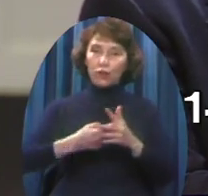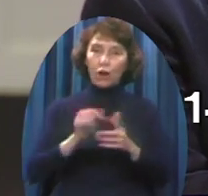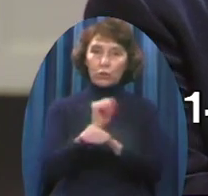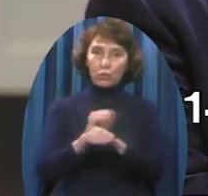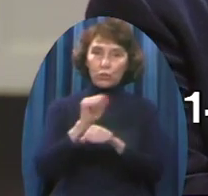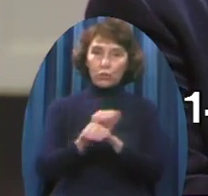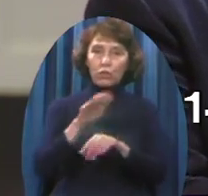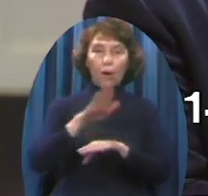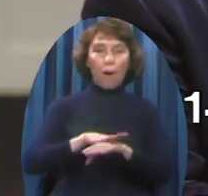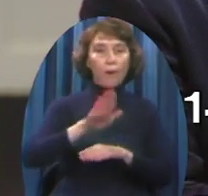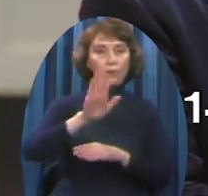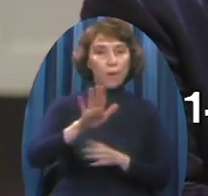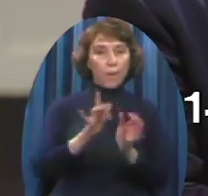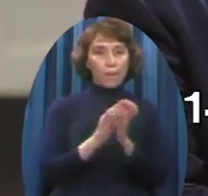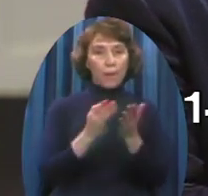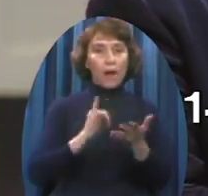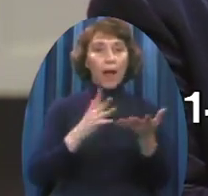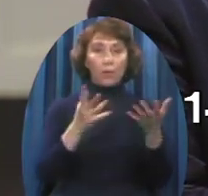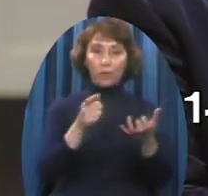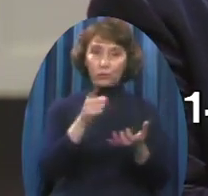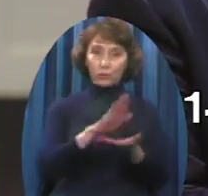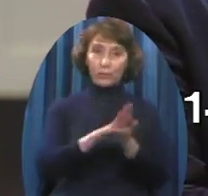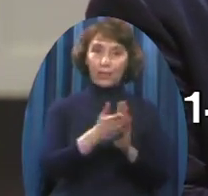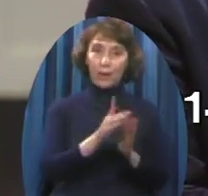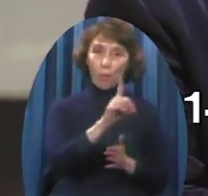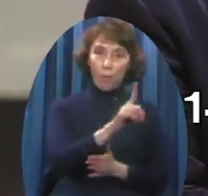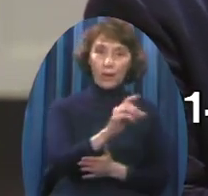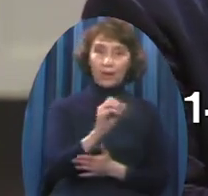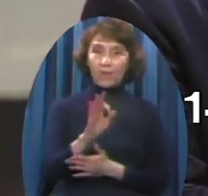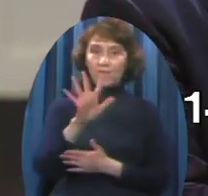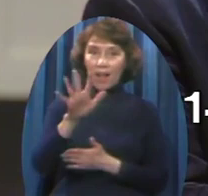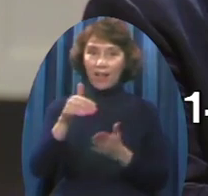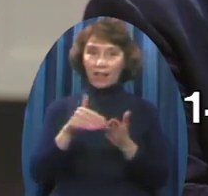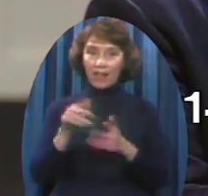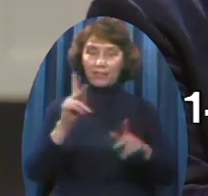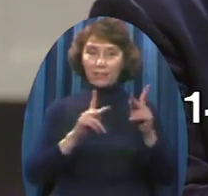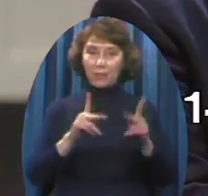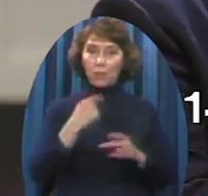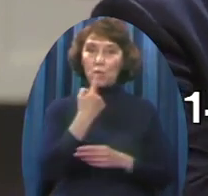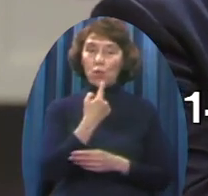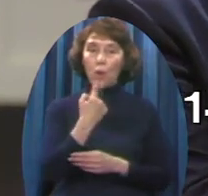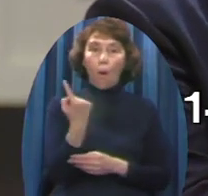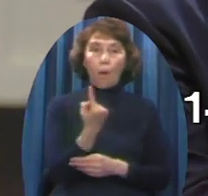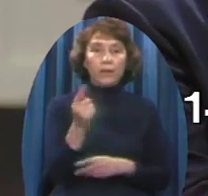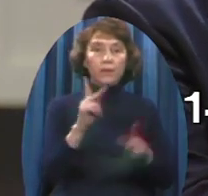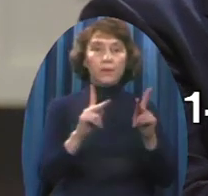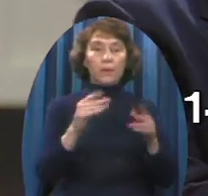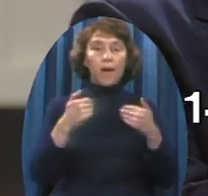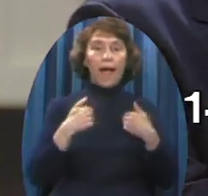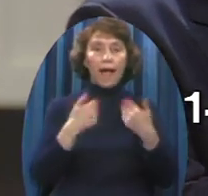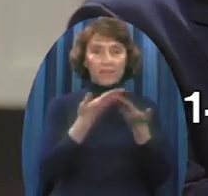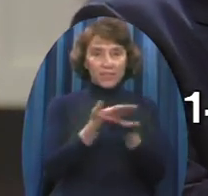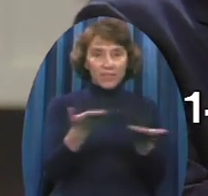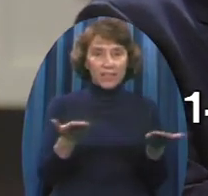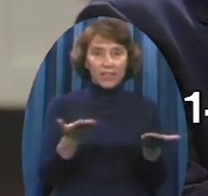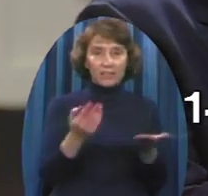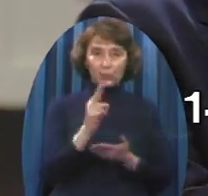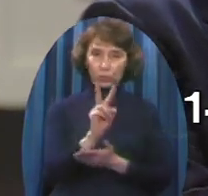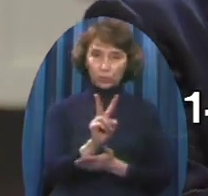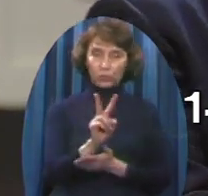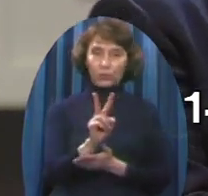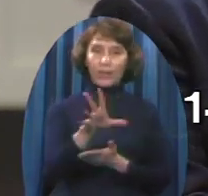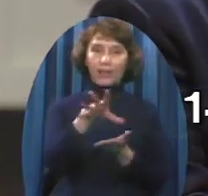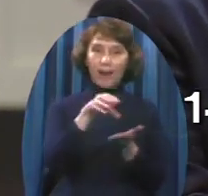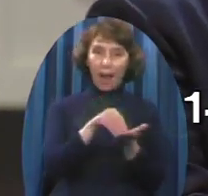one of 5,000 people who'll be the only 5,000 in the world ever to have these copies of the 1611 and